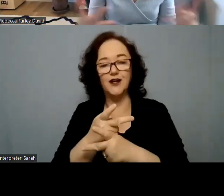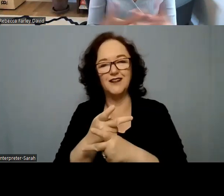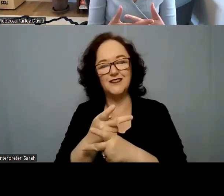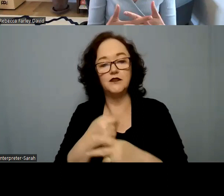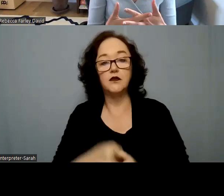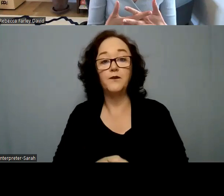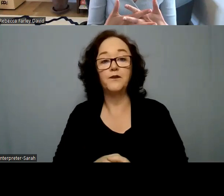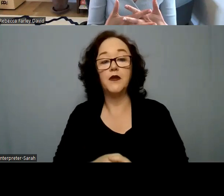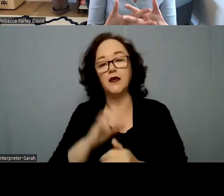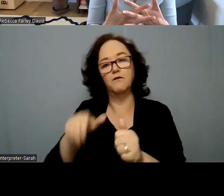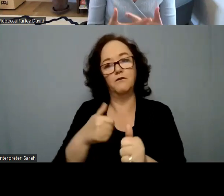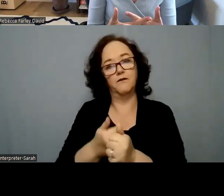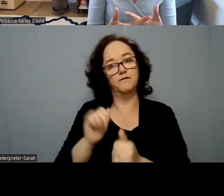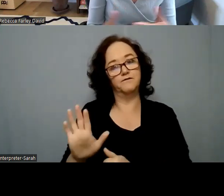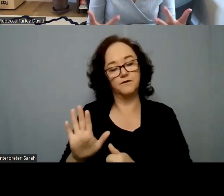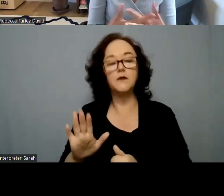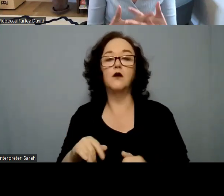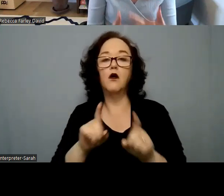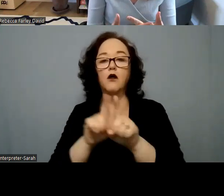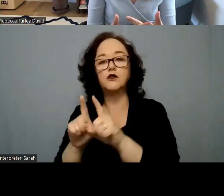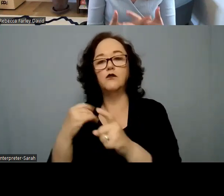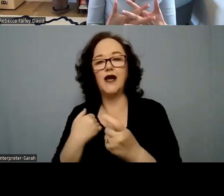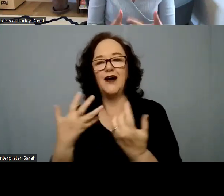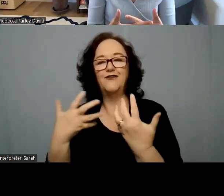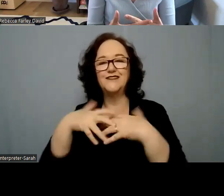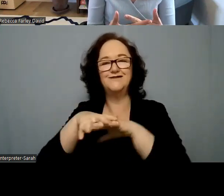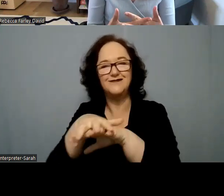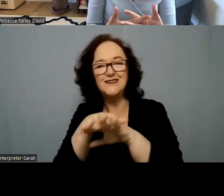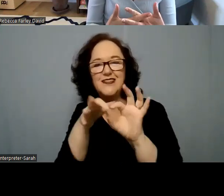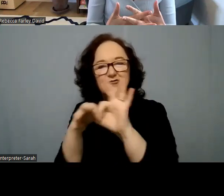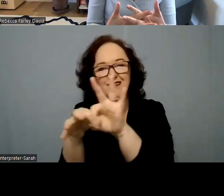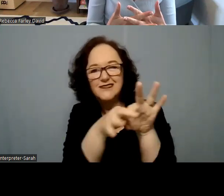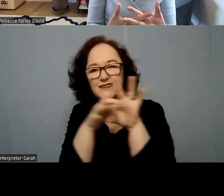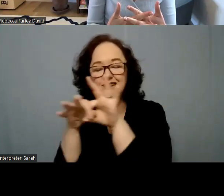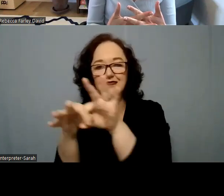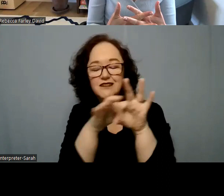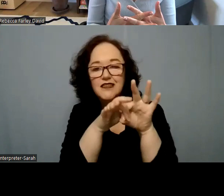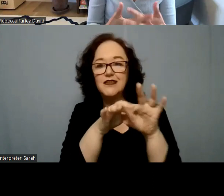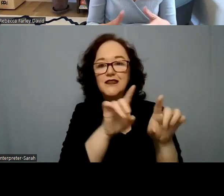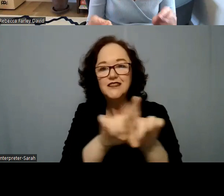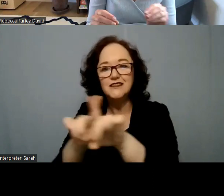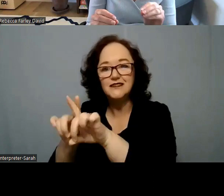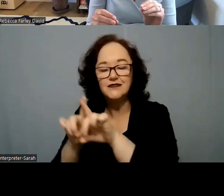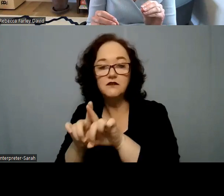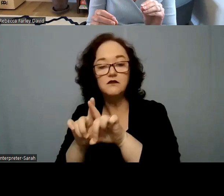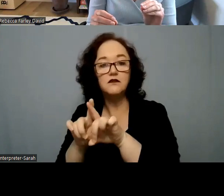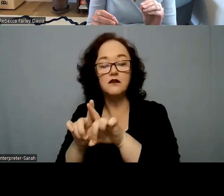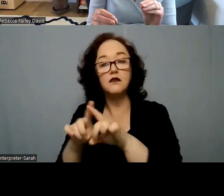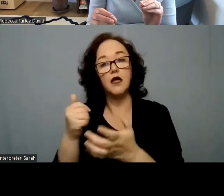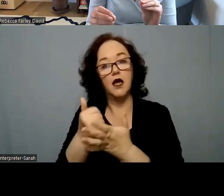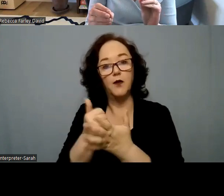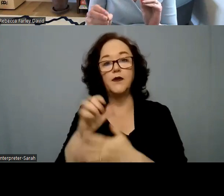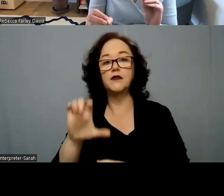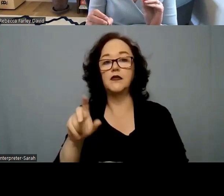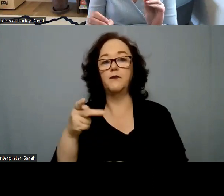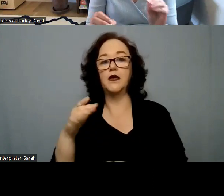very integrated relationship and coordinated relationship between those entities, so that CCBHCs